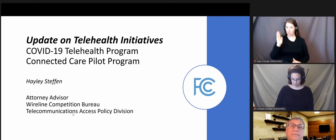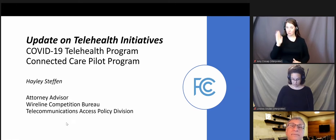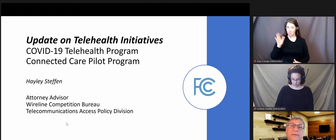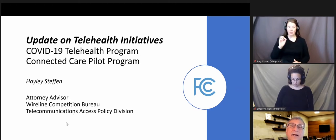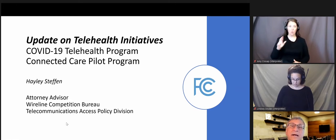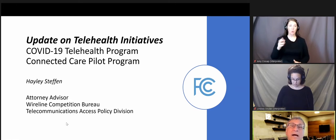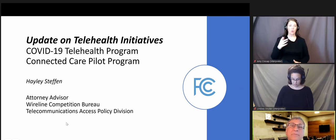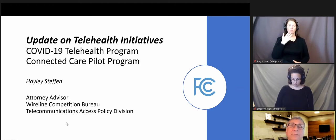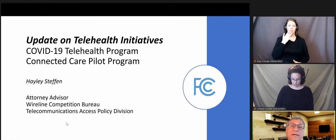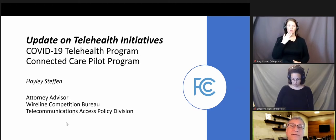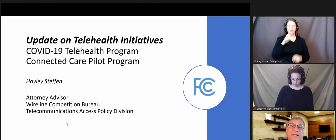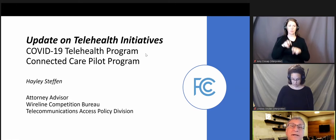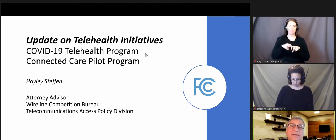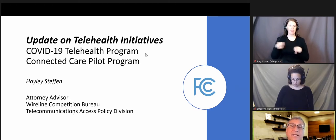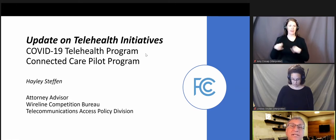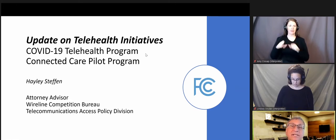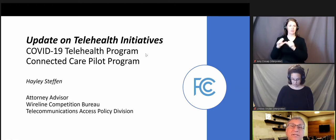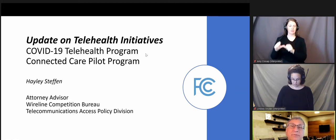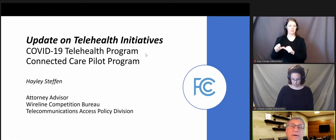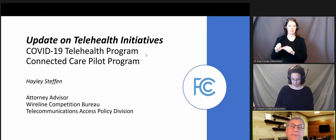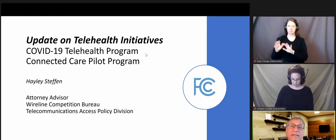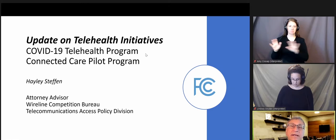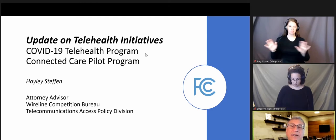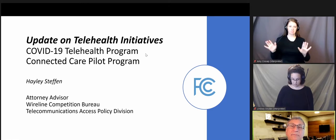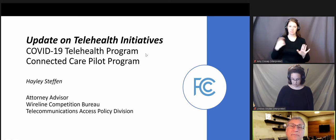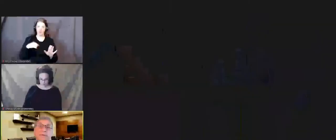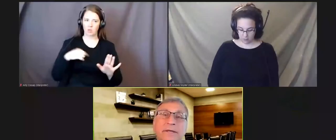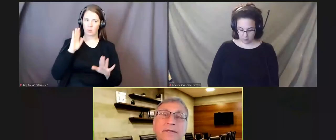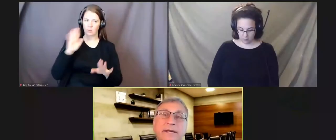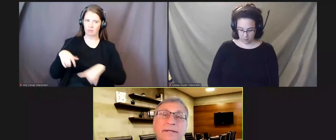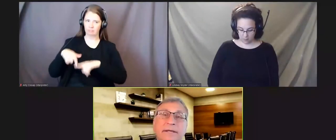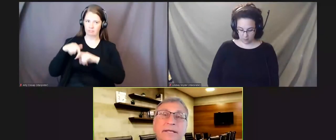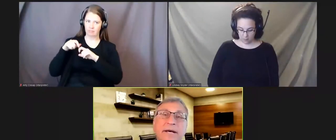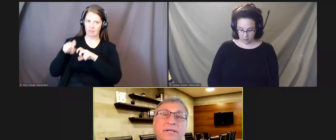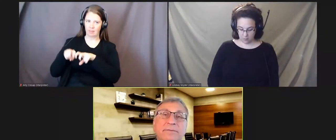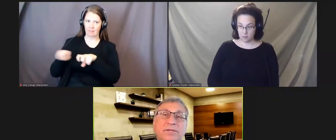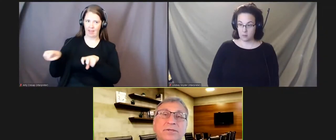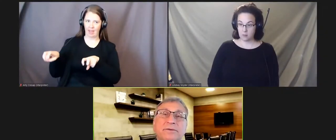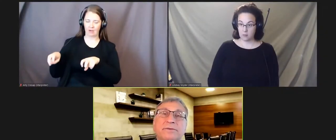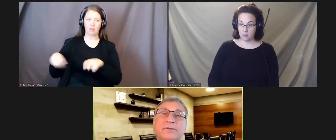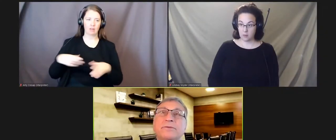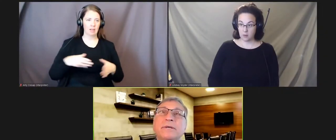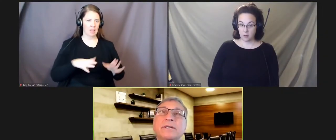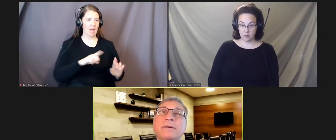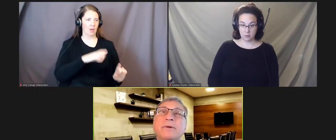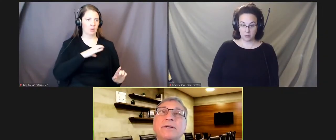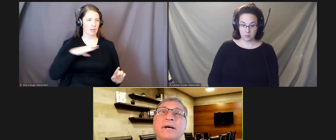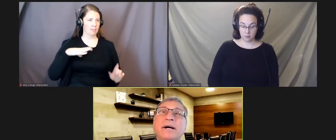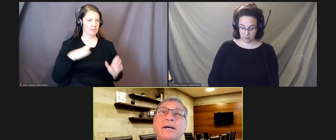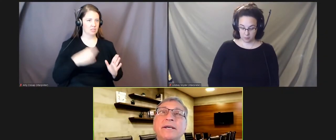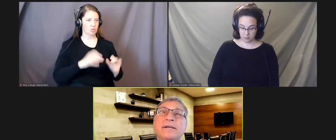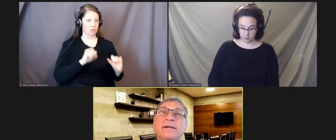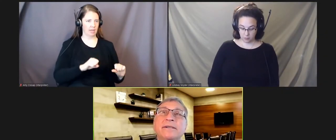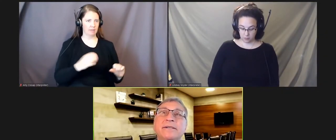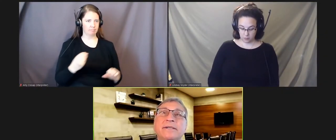panel. I'm ready. Let's just interrupt it and allow the commissioner to come